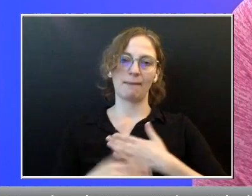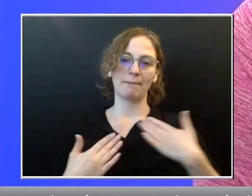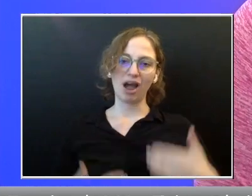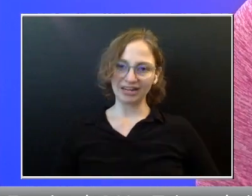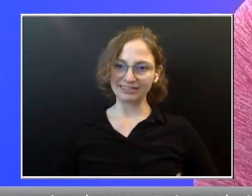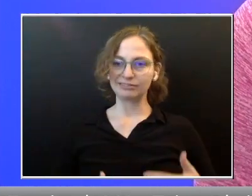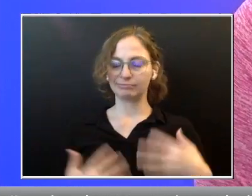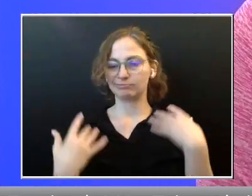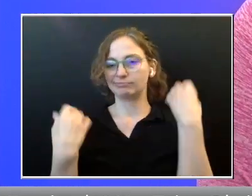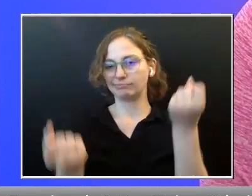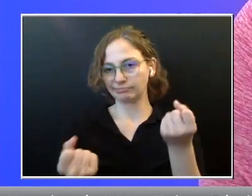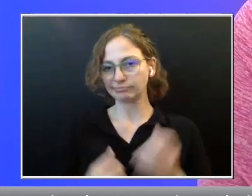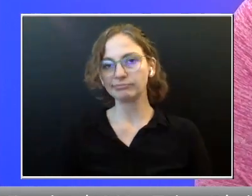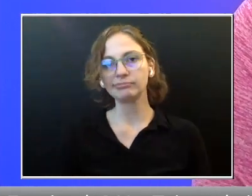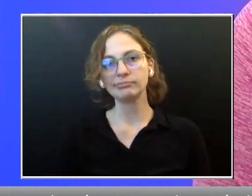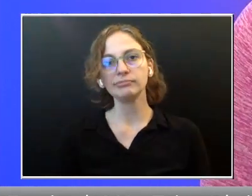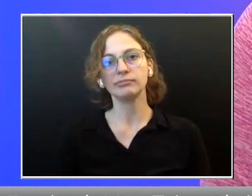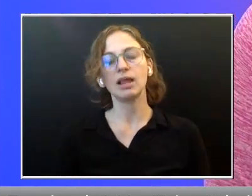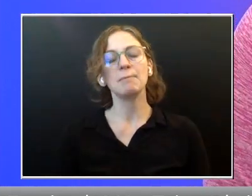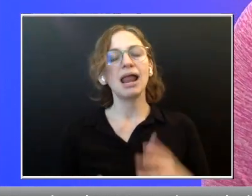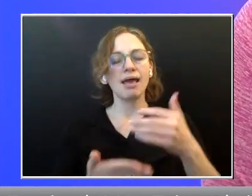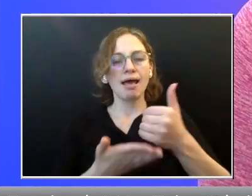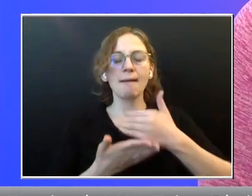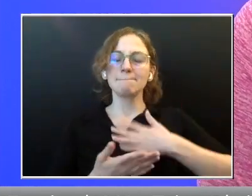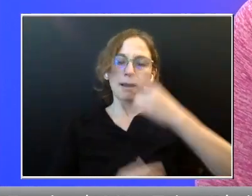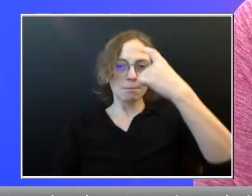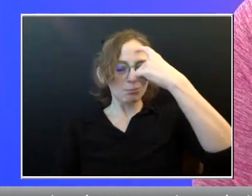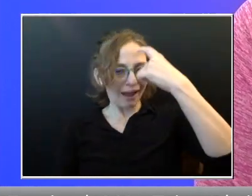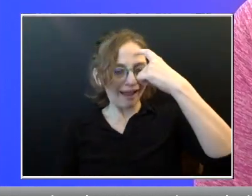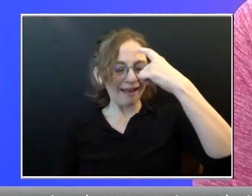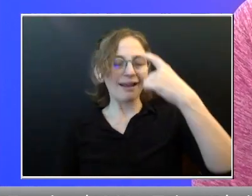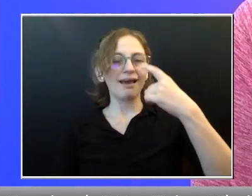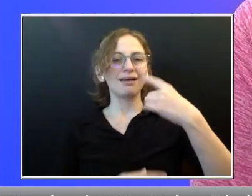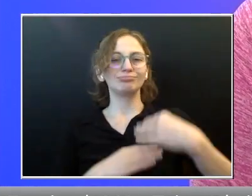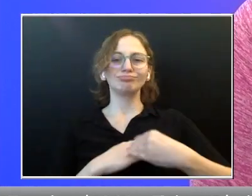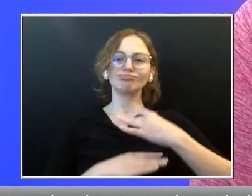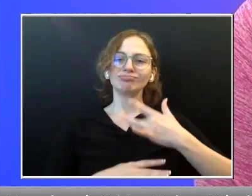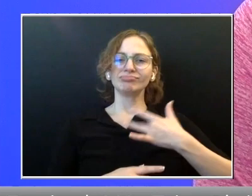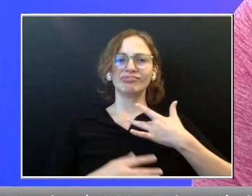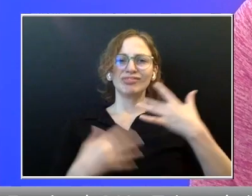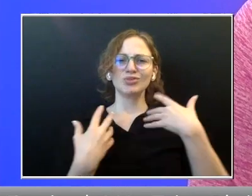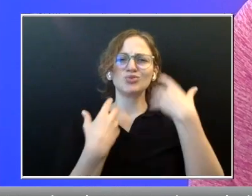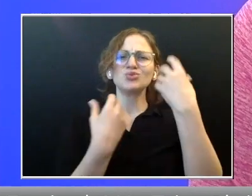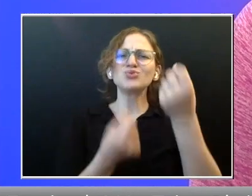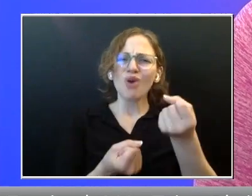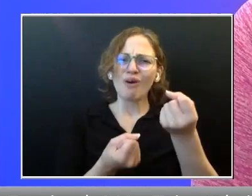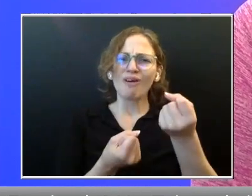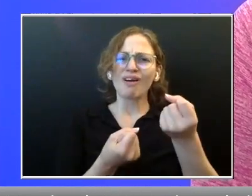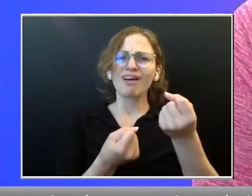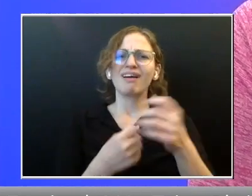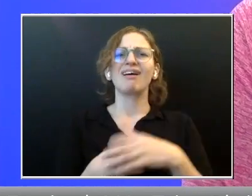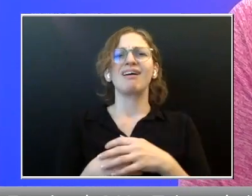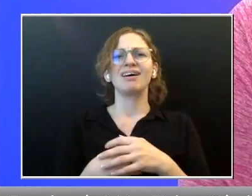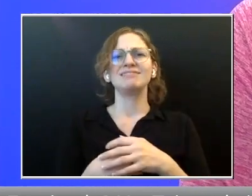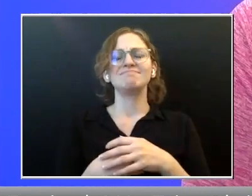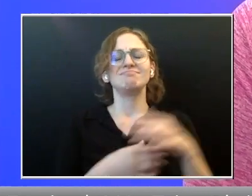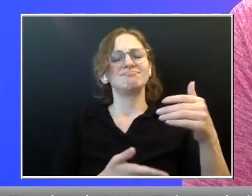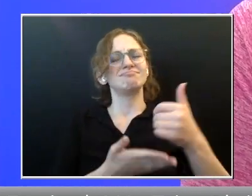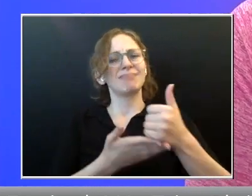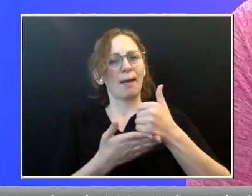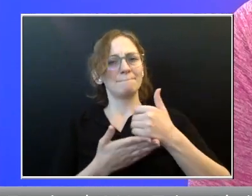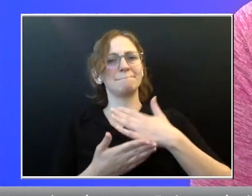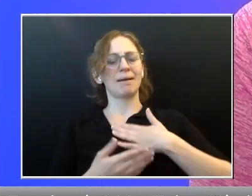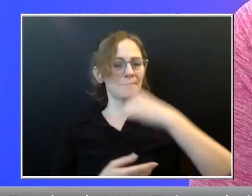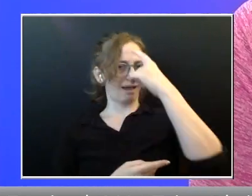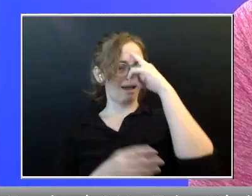helped my brain so much. It helped me feel strong, but it also helped my brain be clear and stay focused